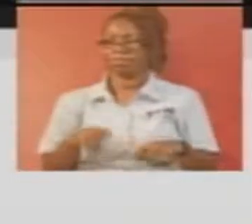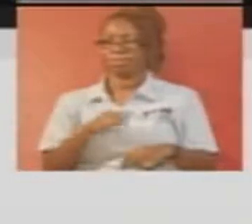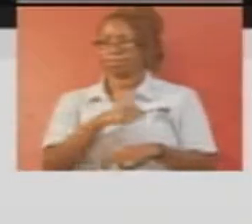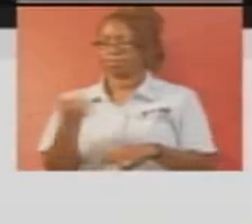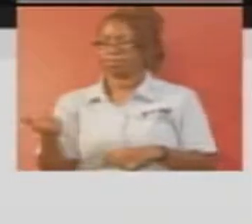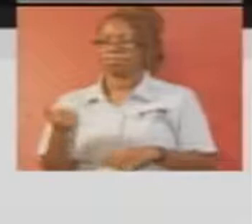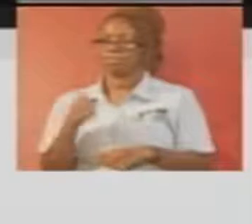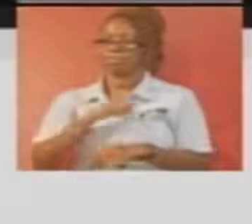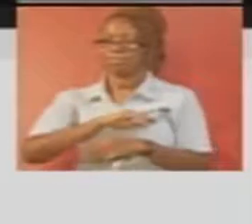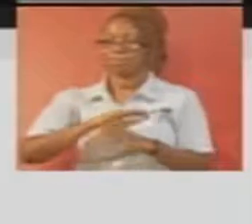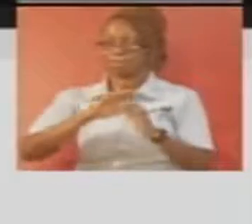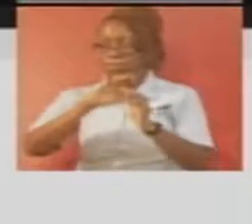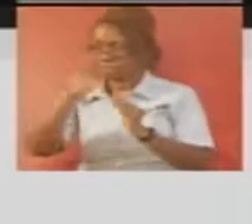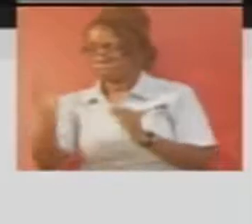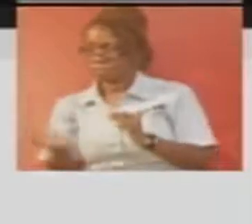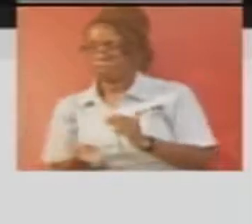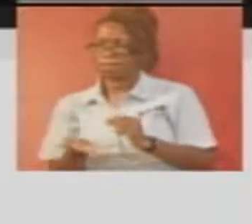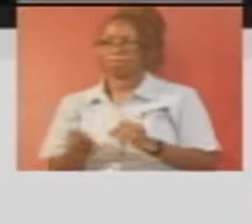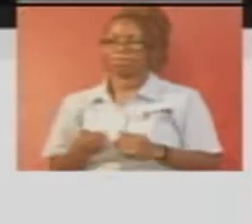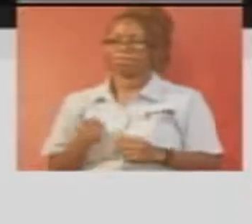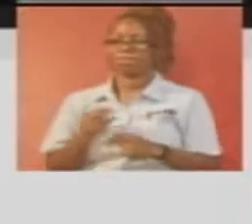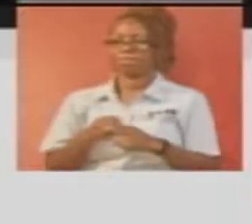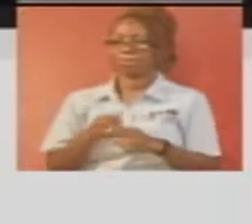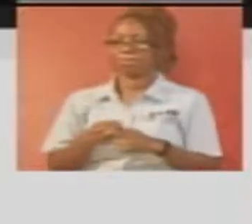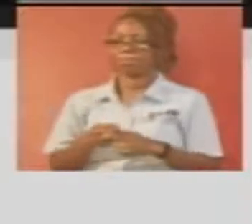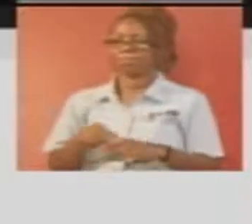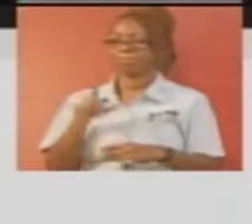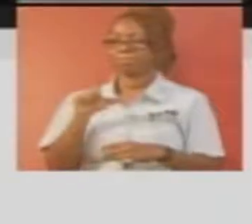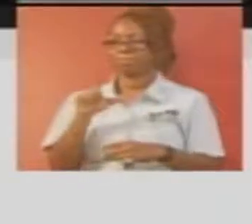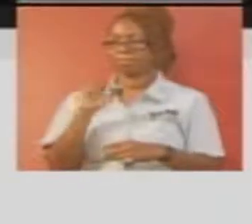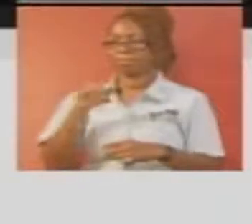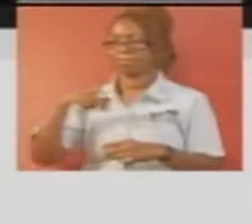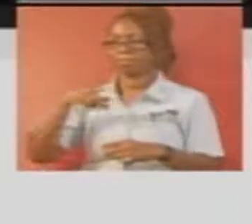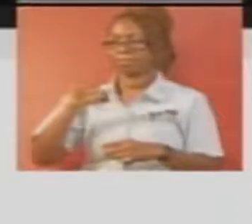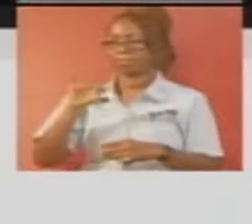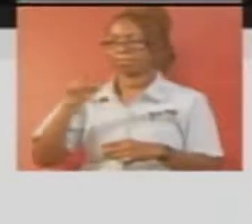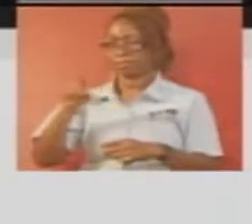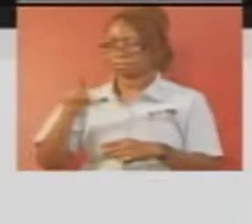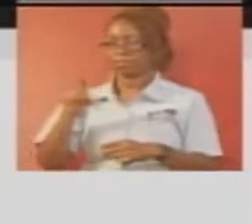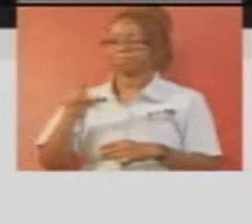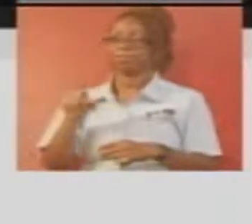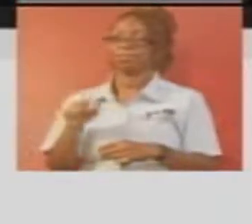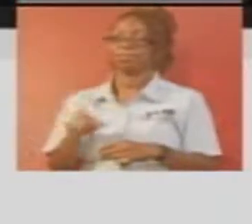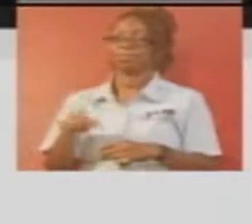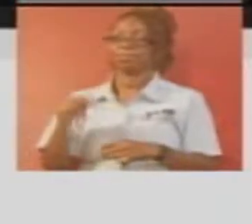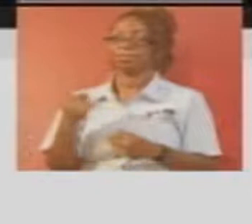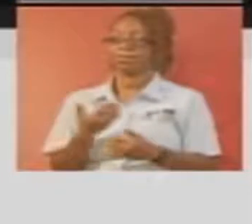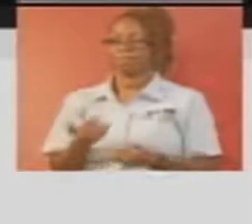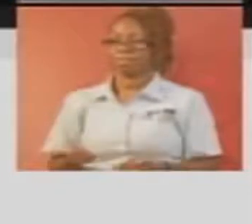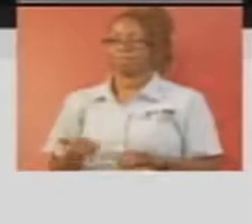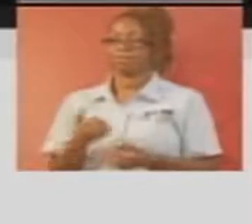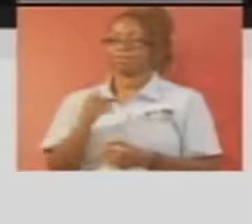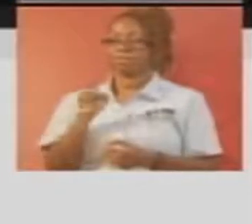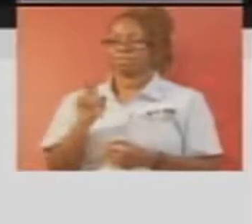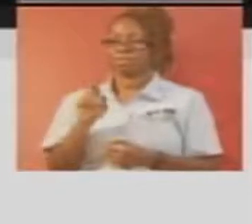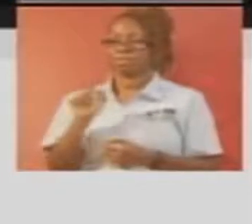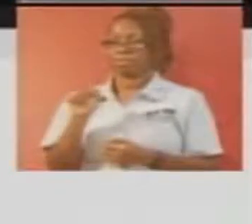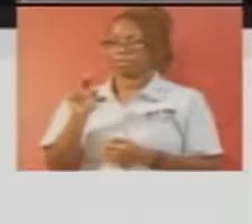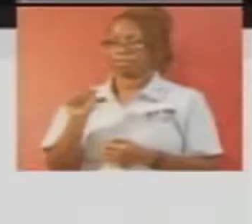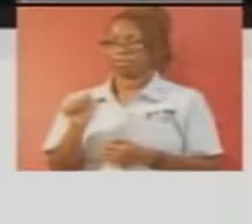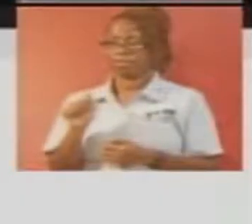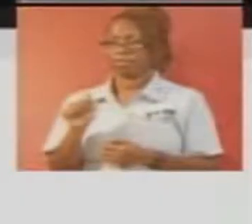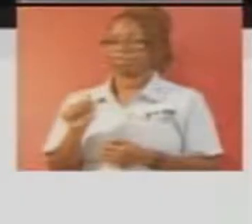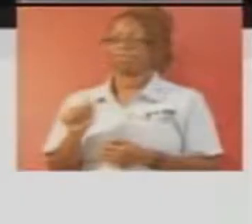layer. Now, if you look on the right now, the virus's genetic material or viral genome is basically a set